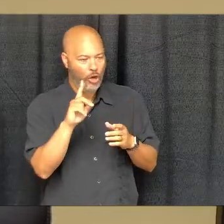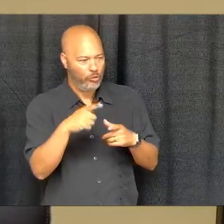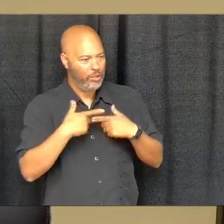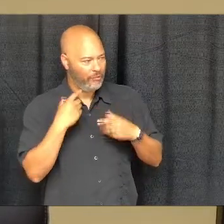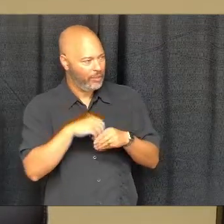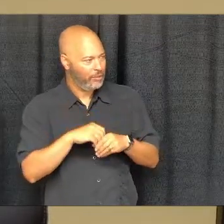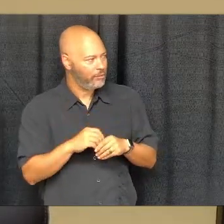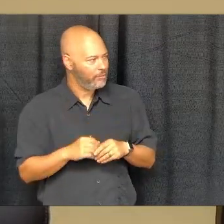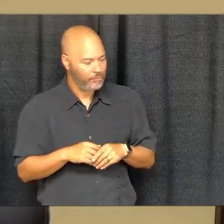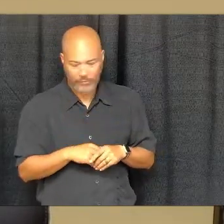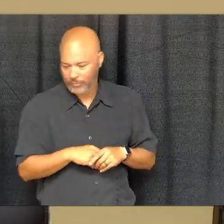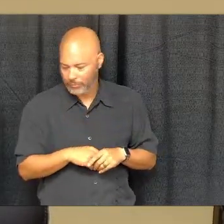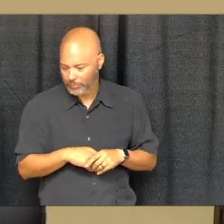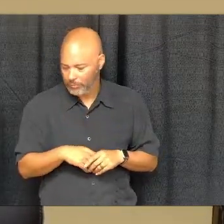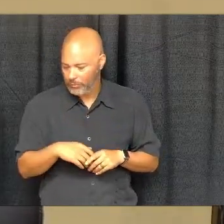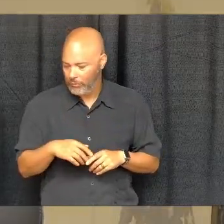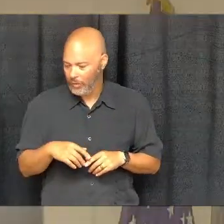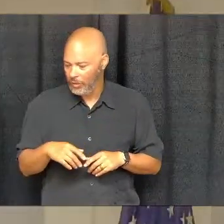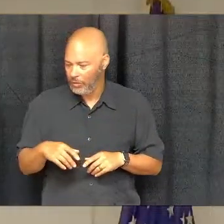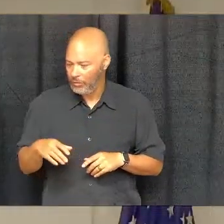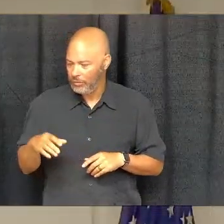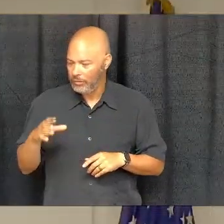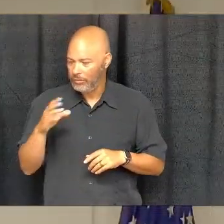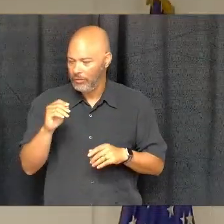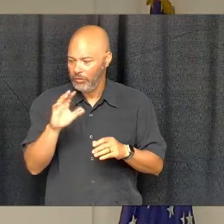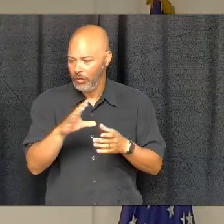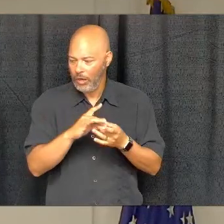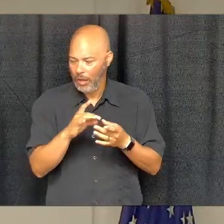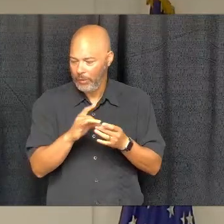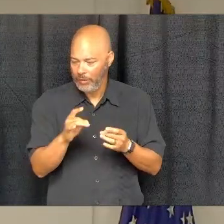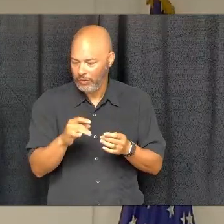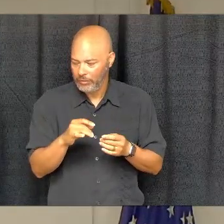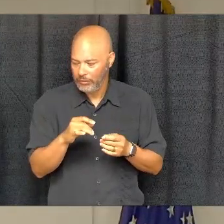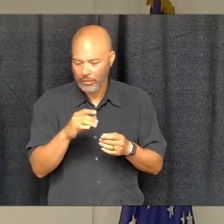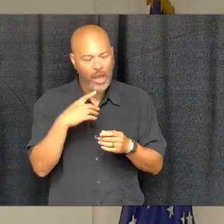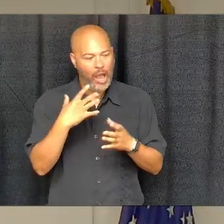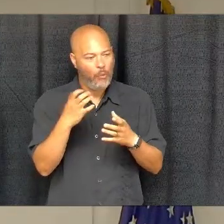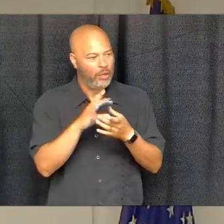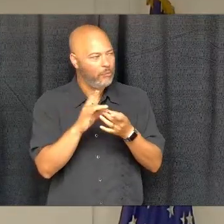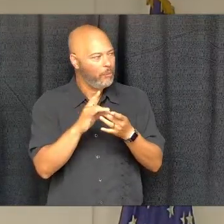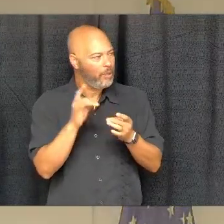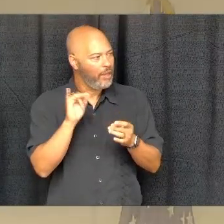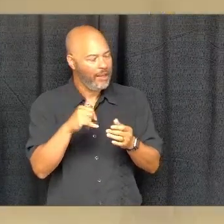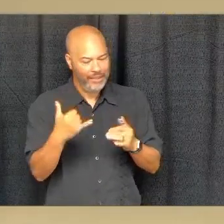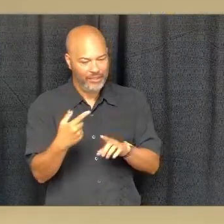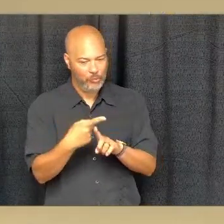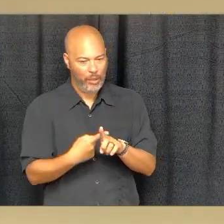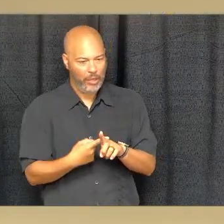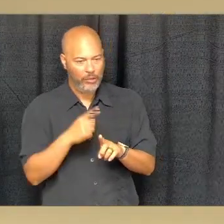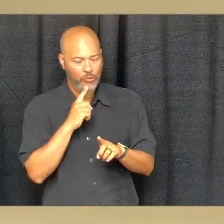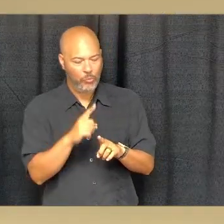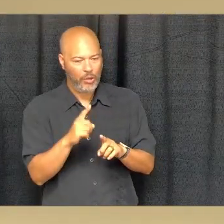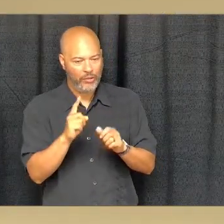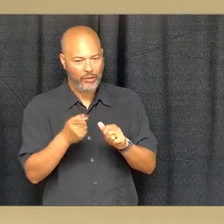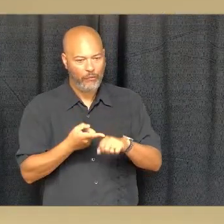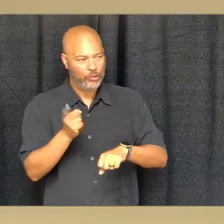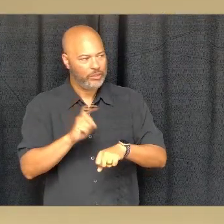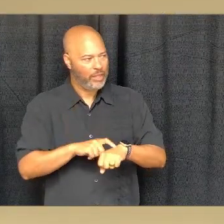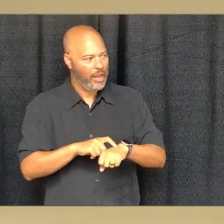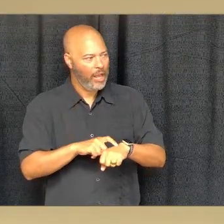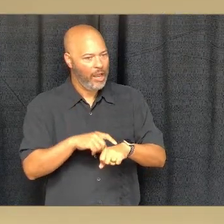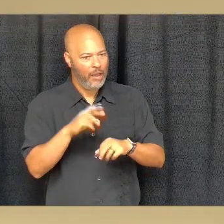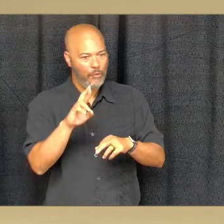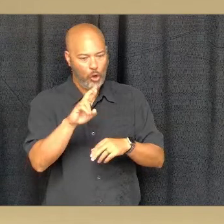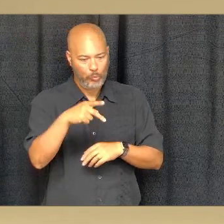Thank you. Okay, Councilperson Streetman, you're recognized for comments. Thank you, Mayor. I would just like to say that this month was the first time that the